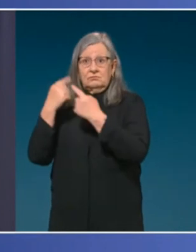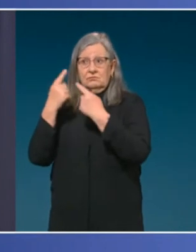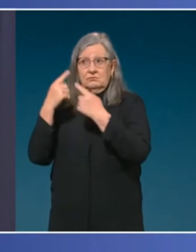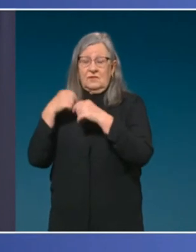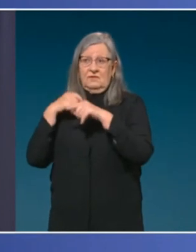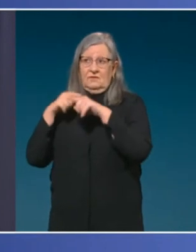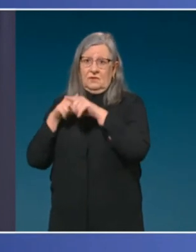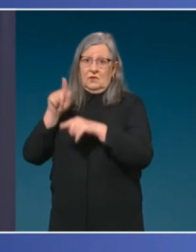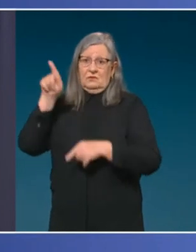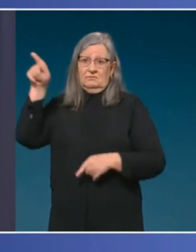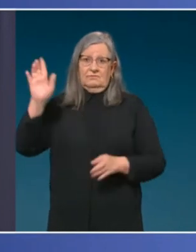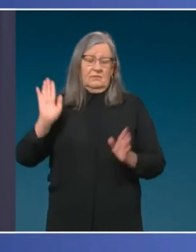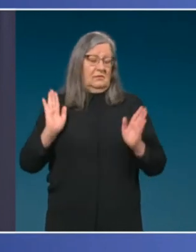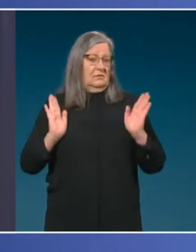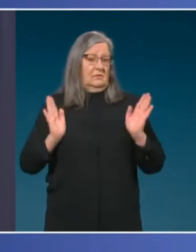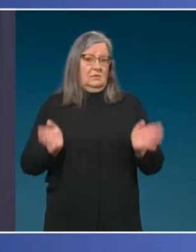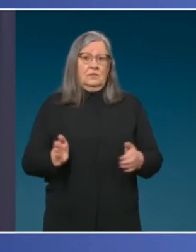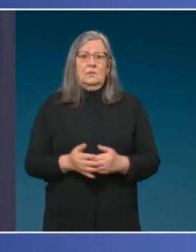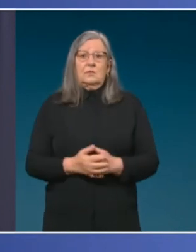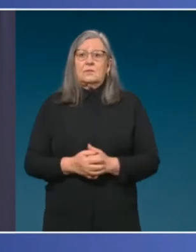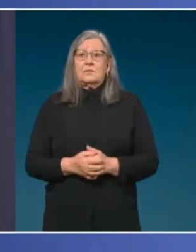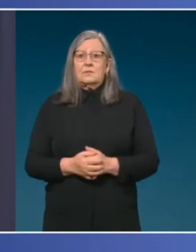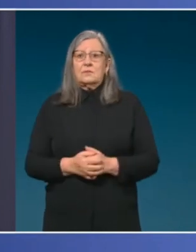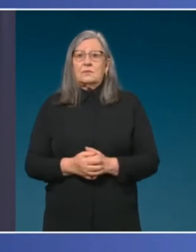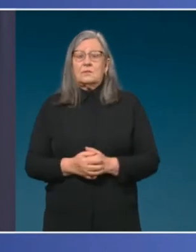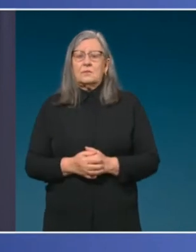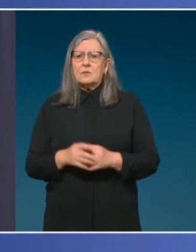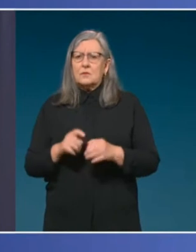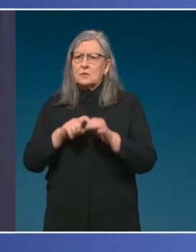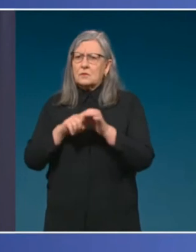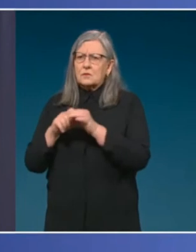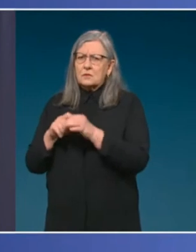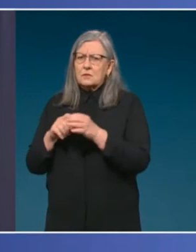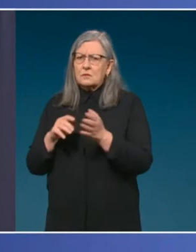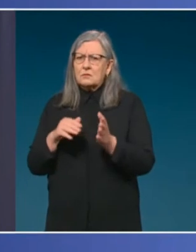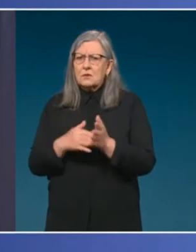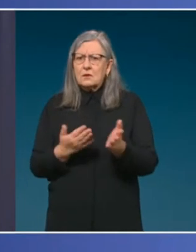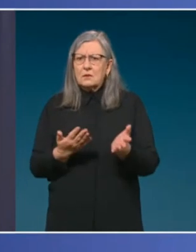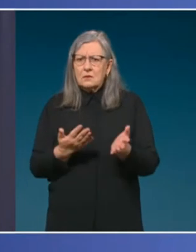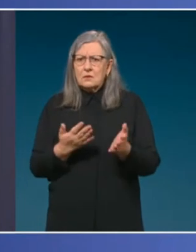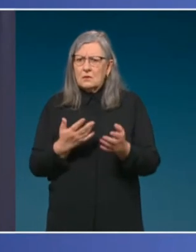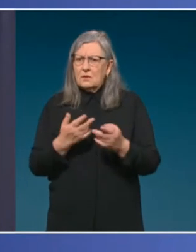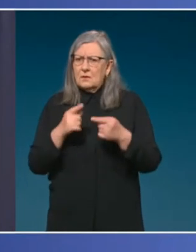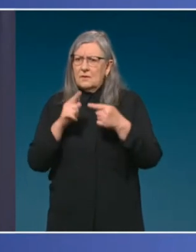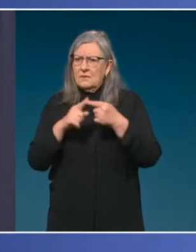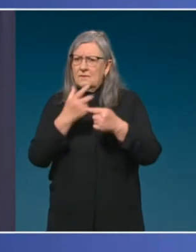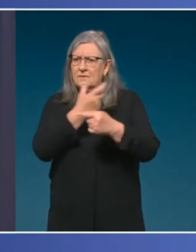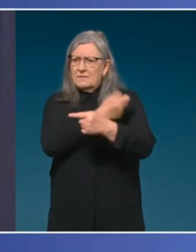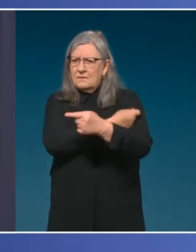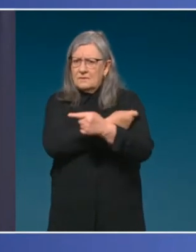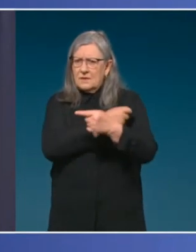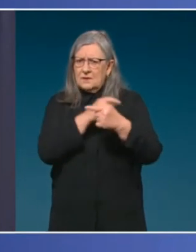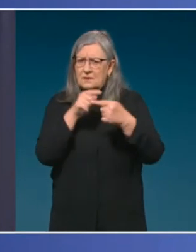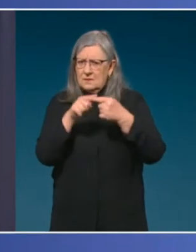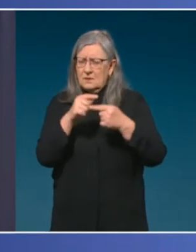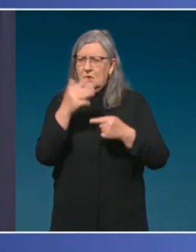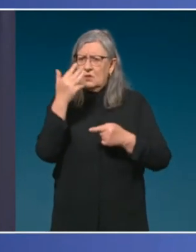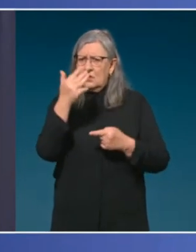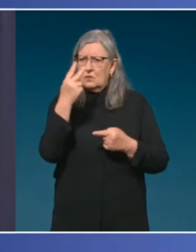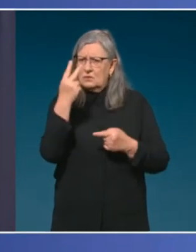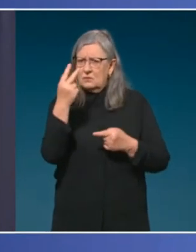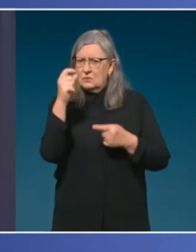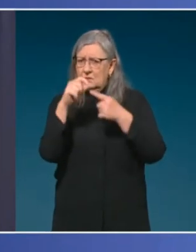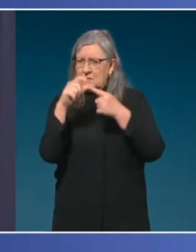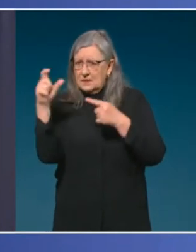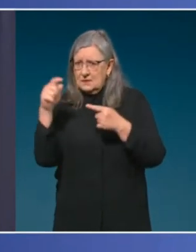rate of vaccination now. 92% first dose, 87% second dose. Correct. Variants of concern